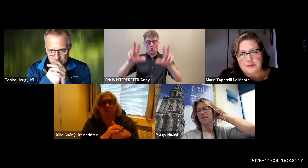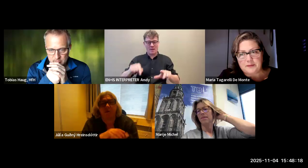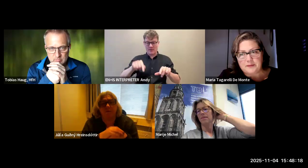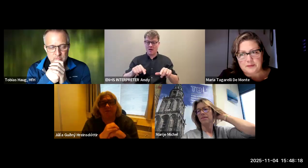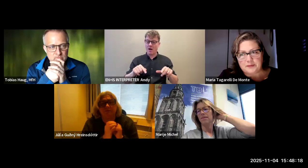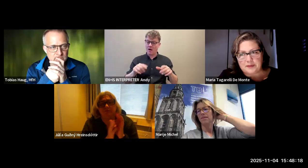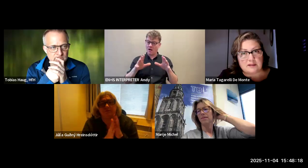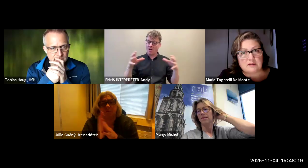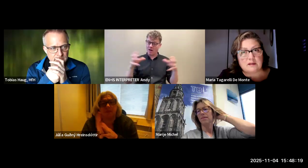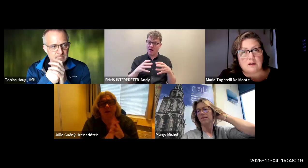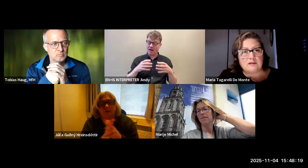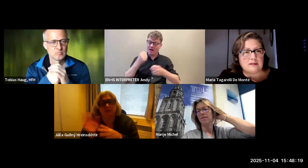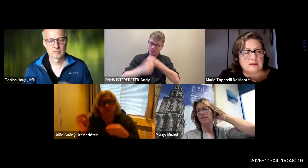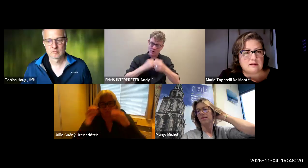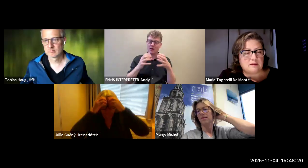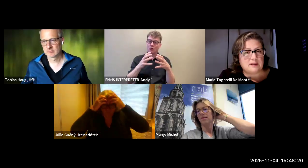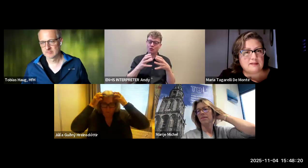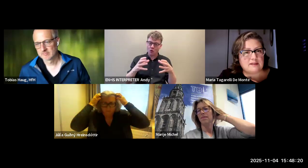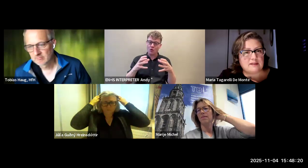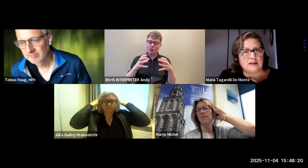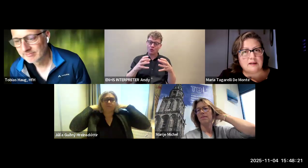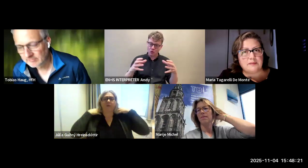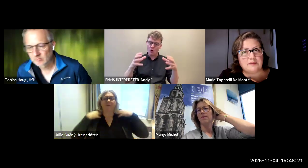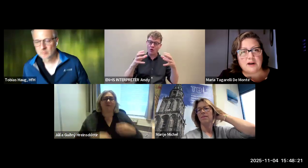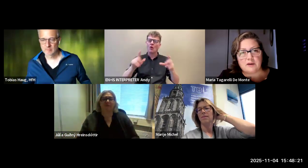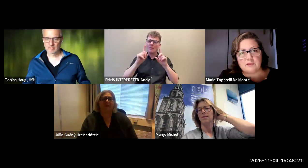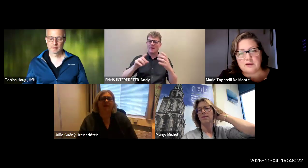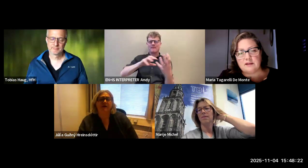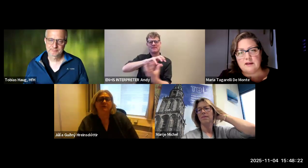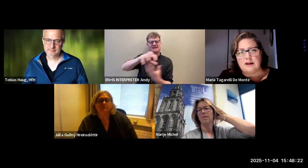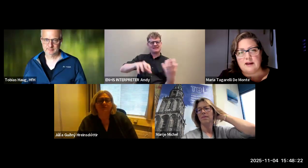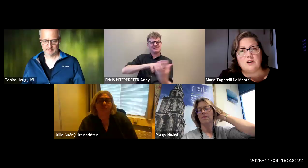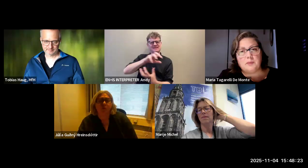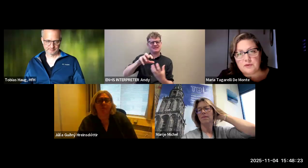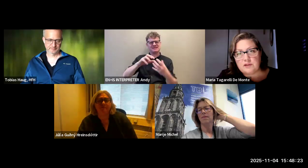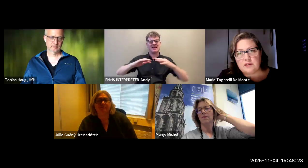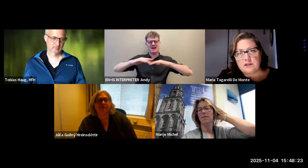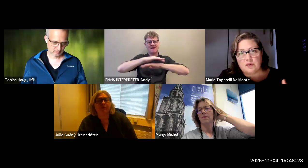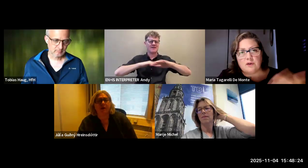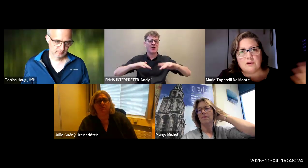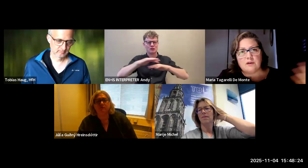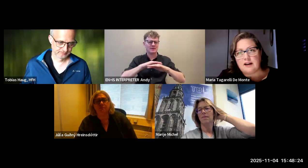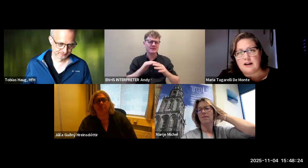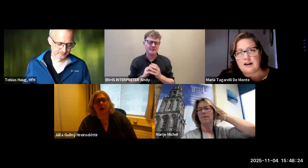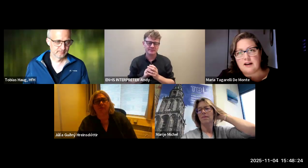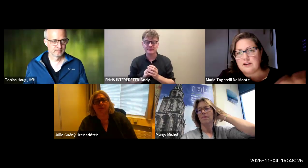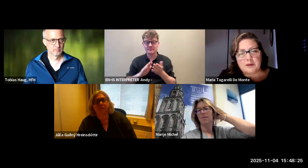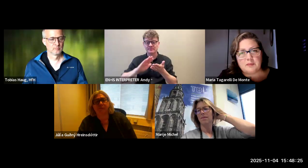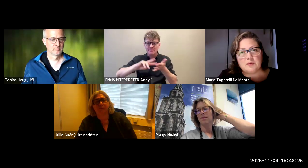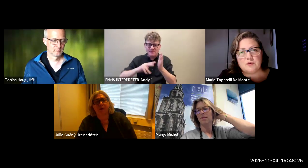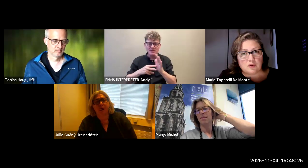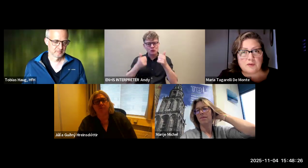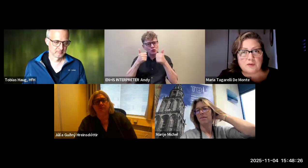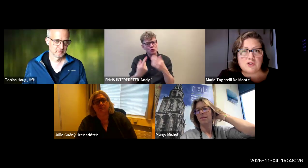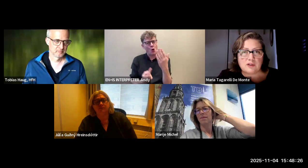as a mixed content, mixed environment, and an opportunity for deaf and